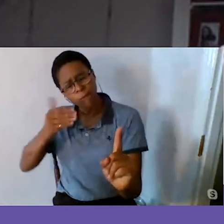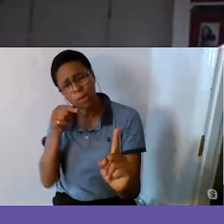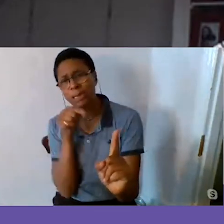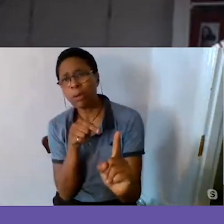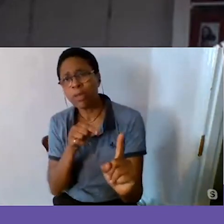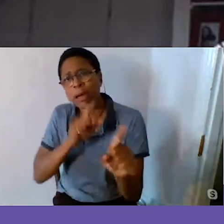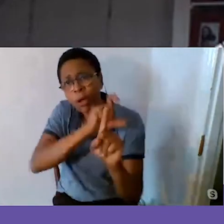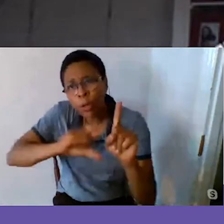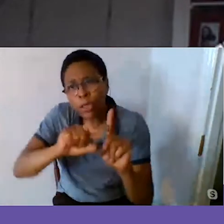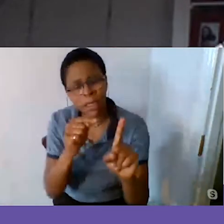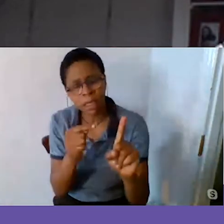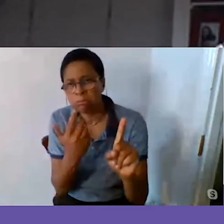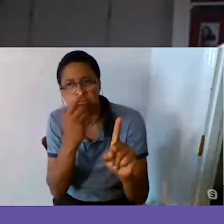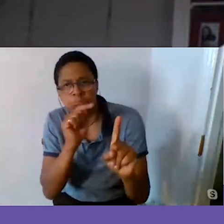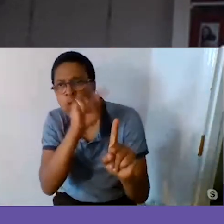groups, so like,